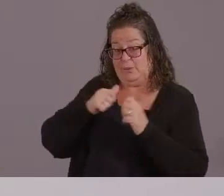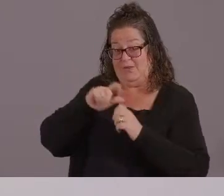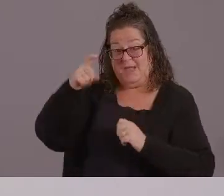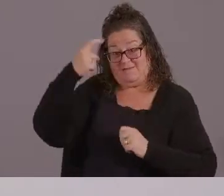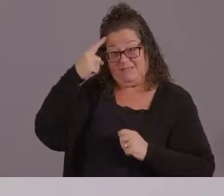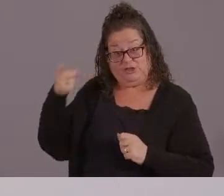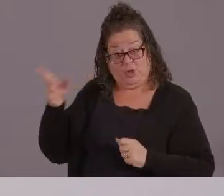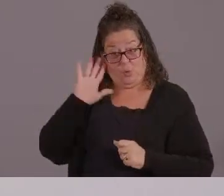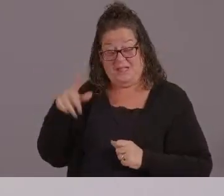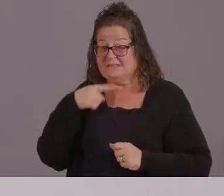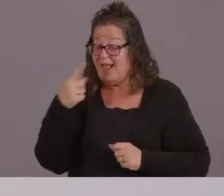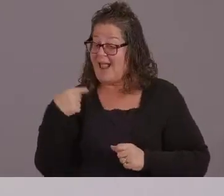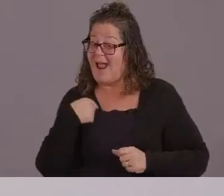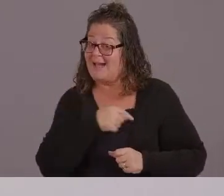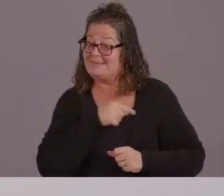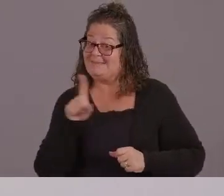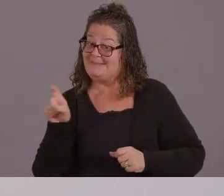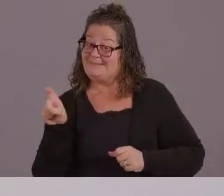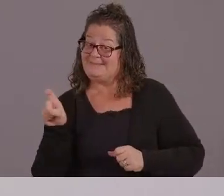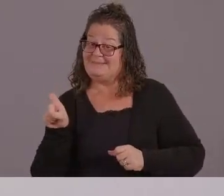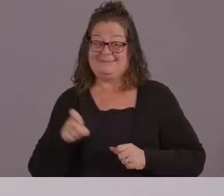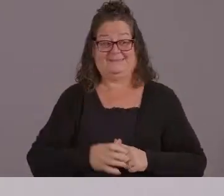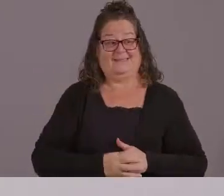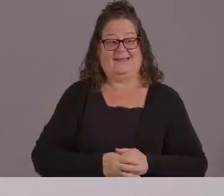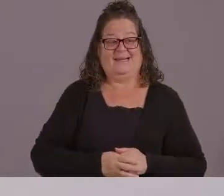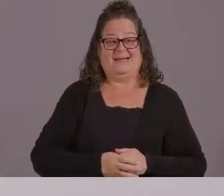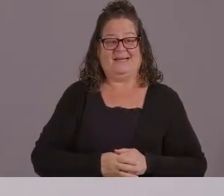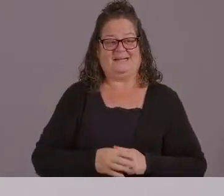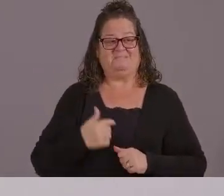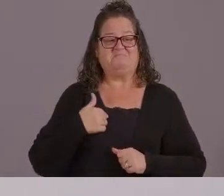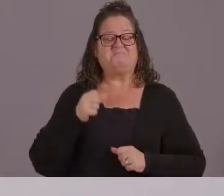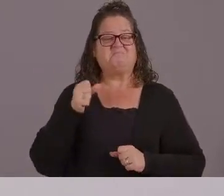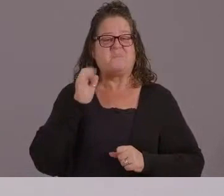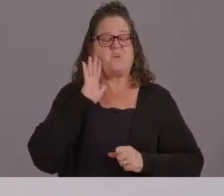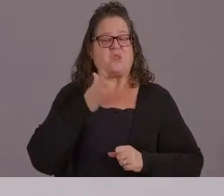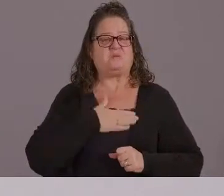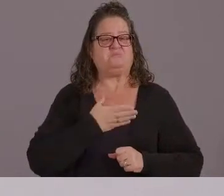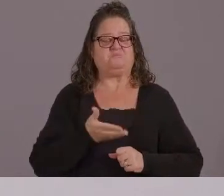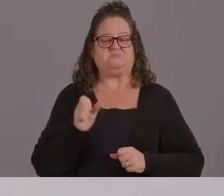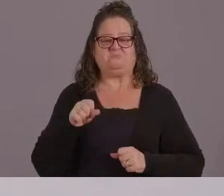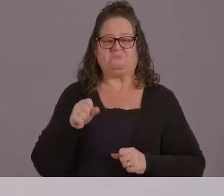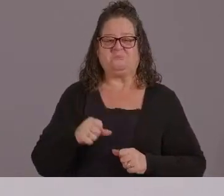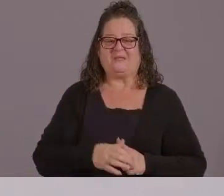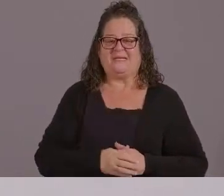your word for it. Thank you. Thanks, Howie. Elka. Hi, Matt.